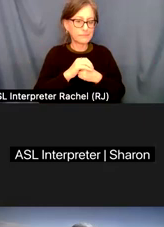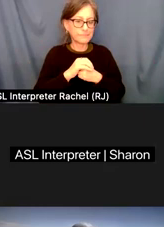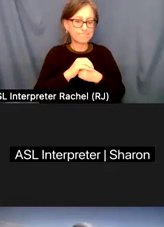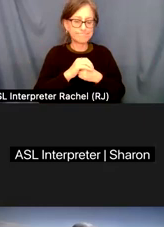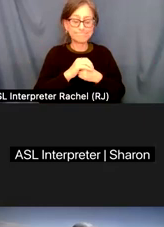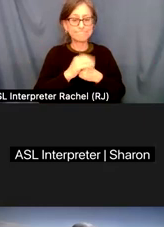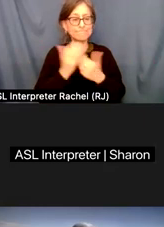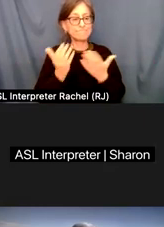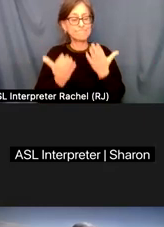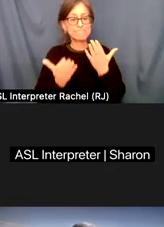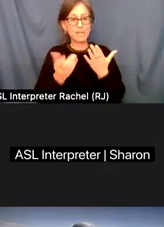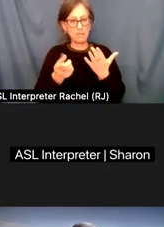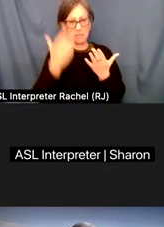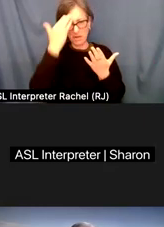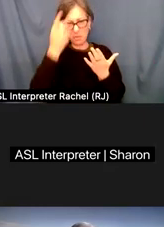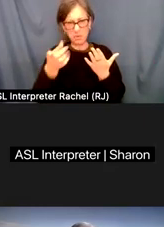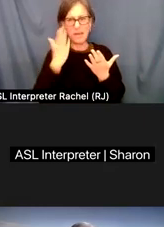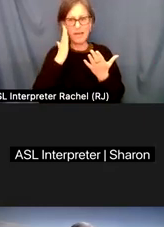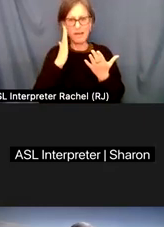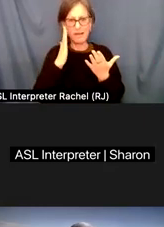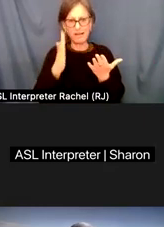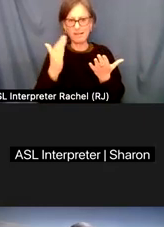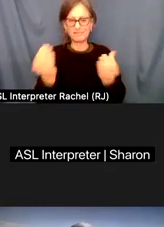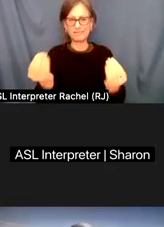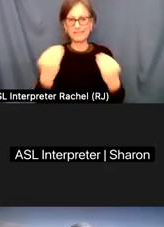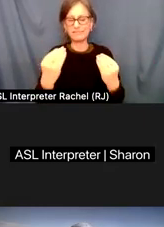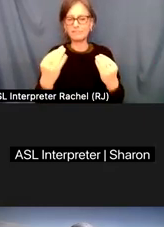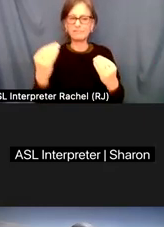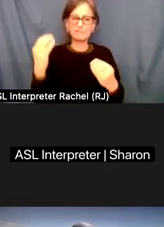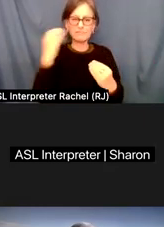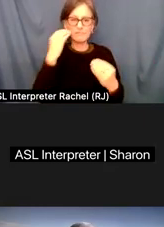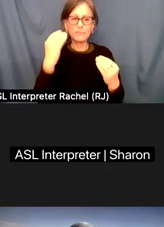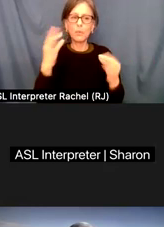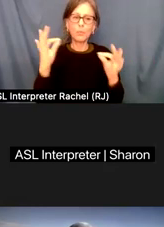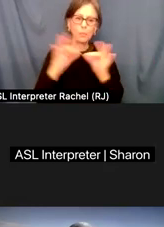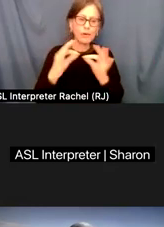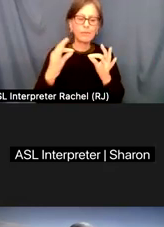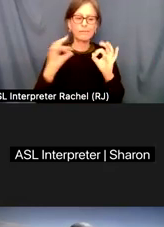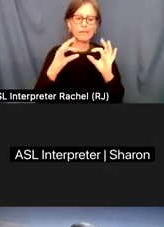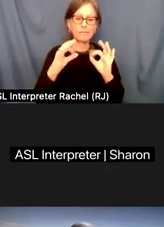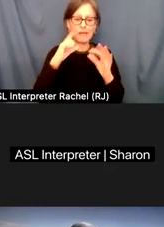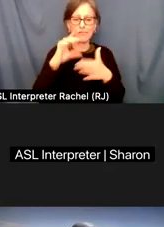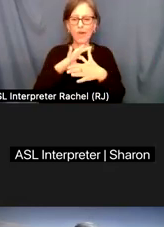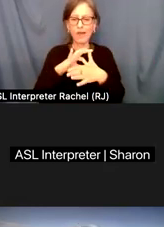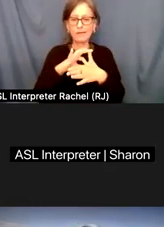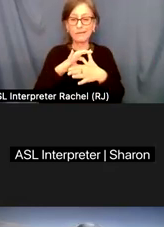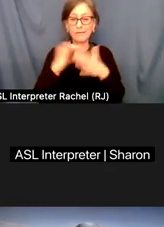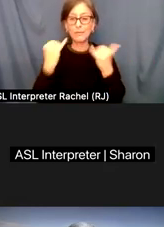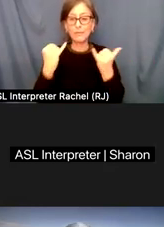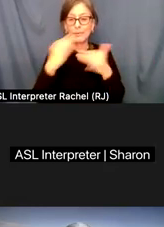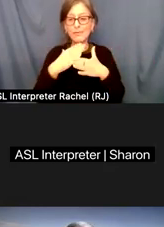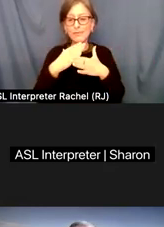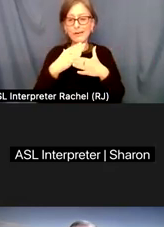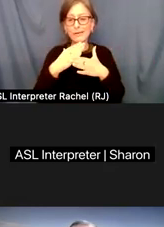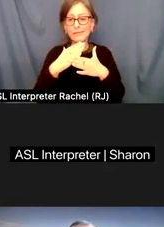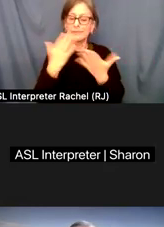know you will have great feedback to the presentation content, because what we're sharing today is kind of like a version